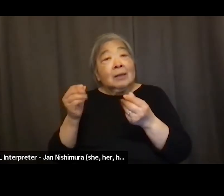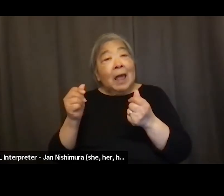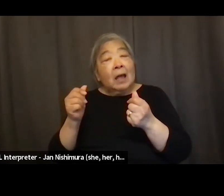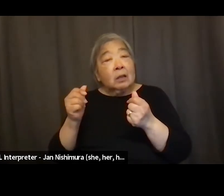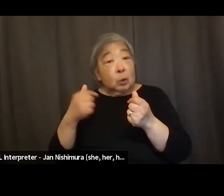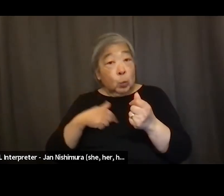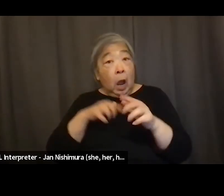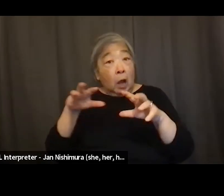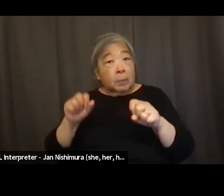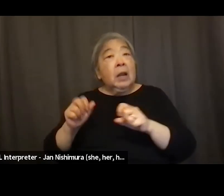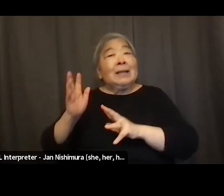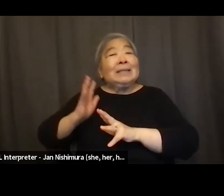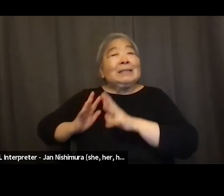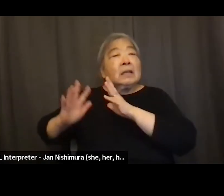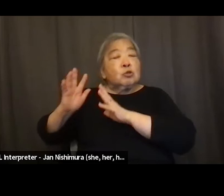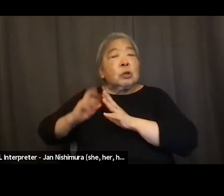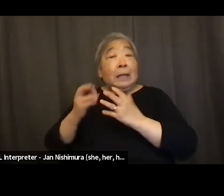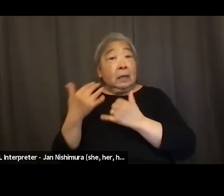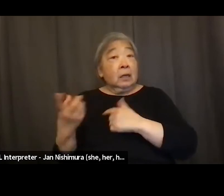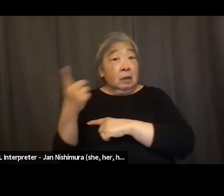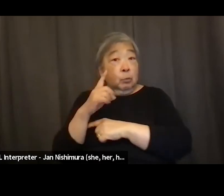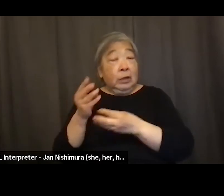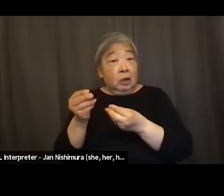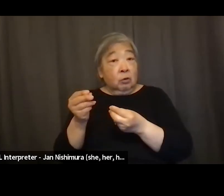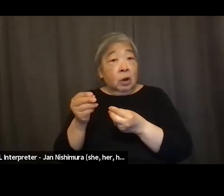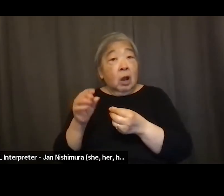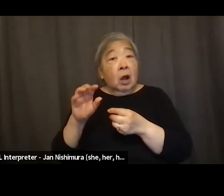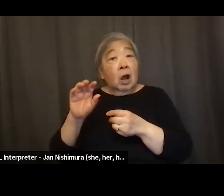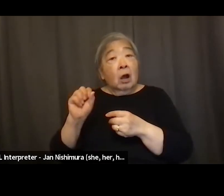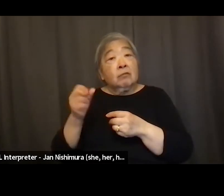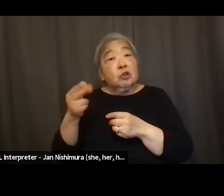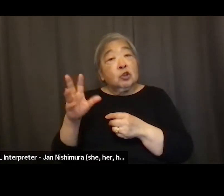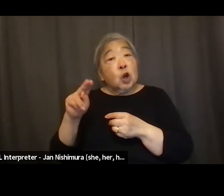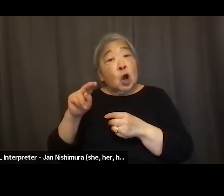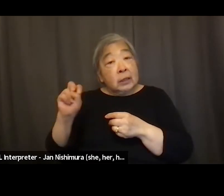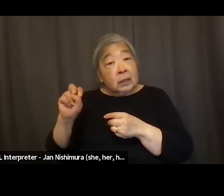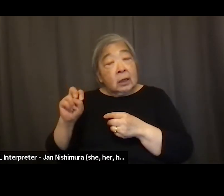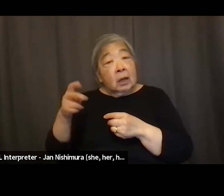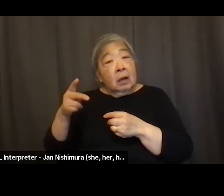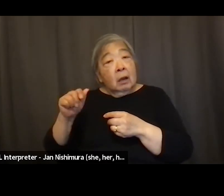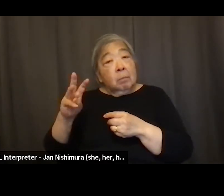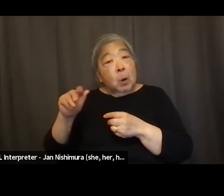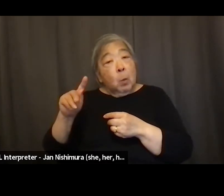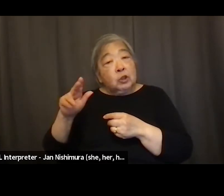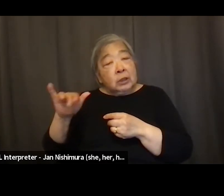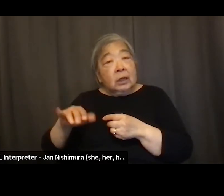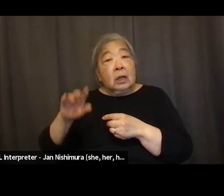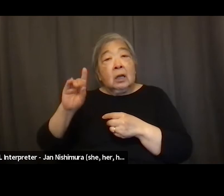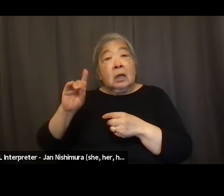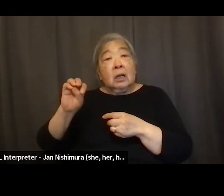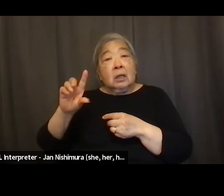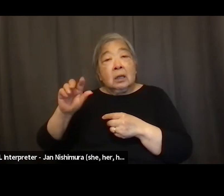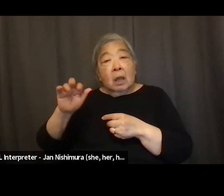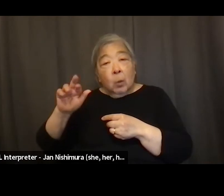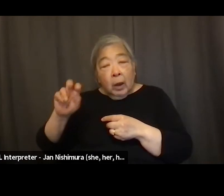as the ancestral and contemporary territory of the Shawnee, the Potawatomi, the Delaware, Miami,